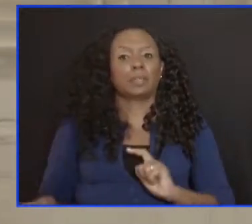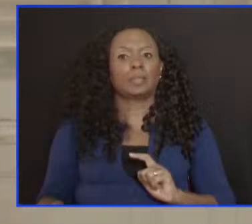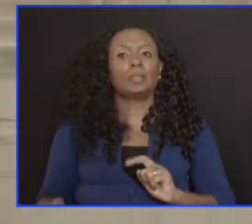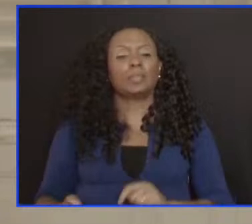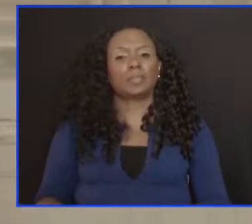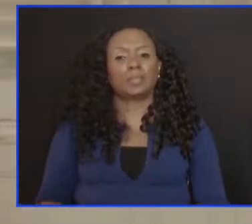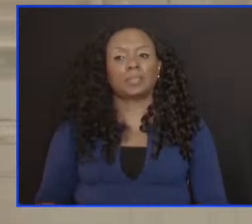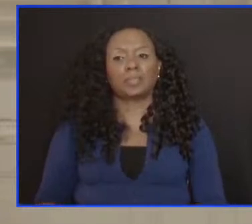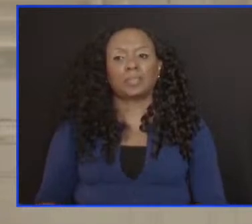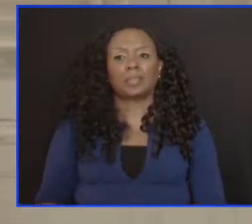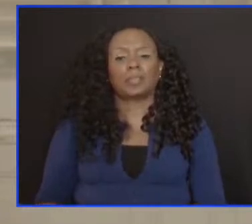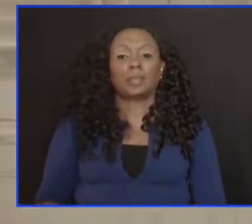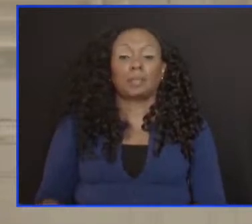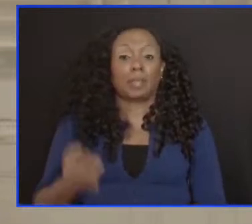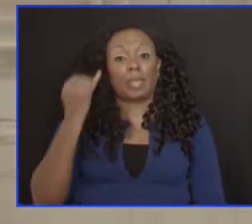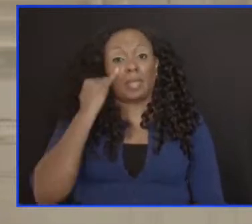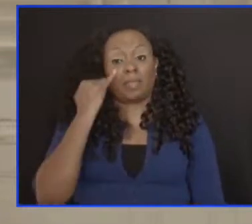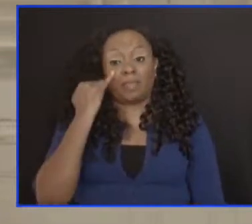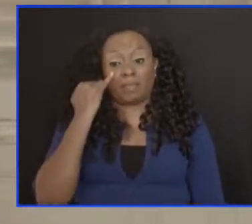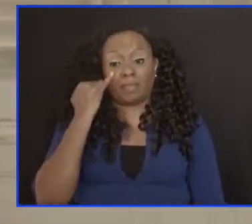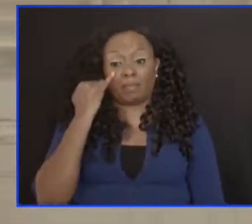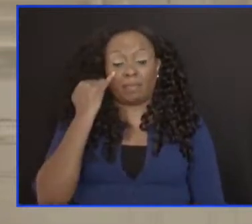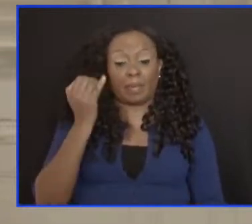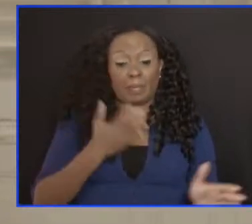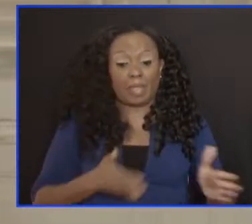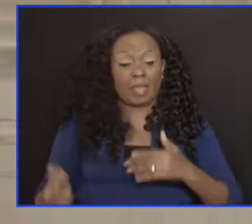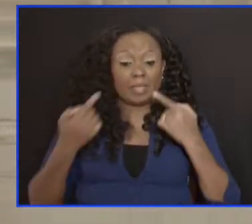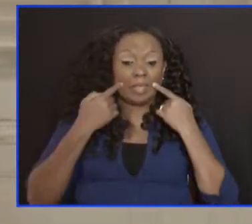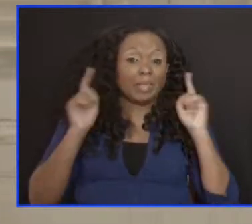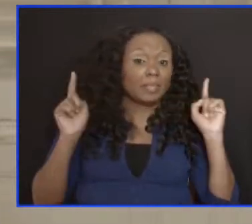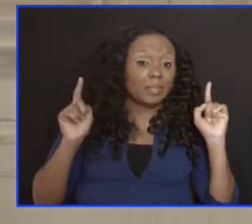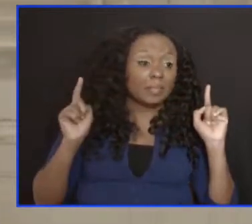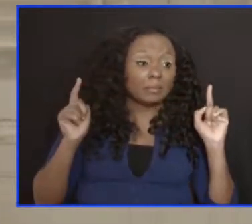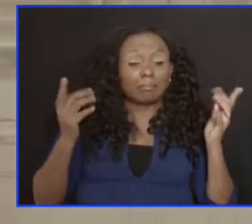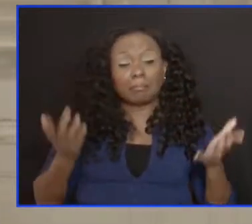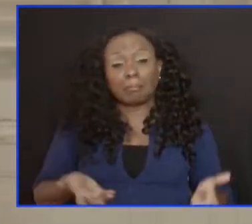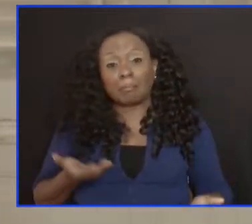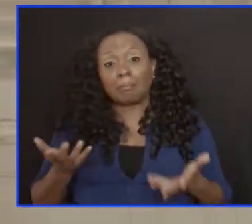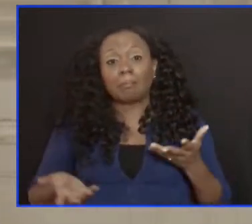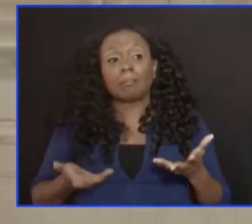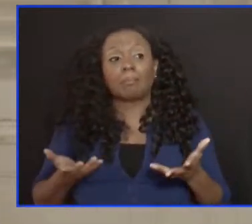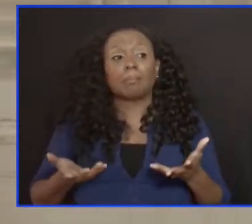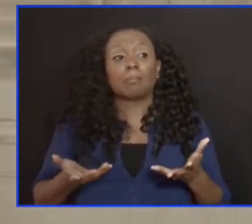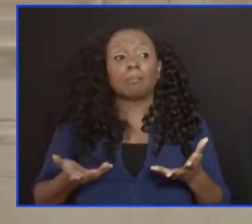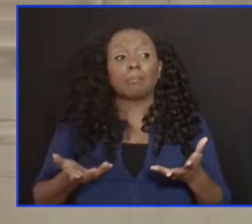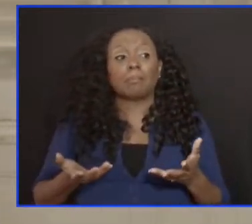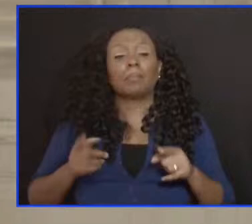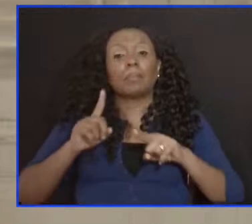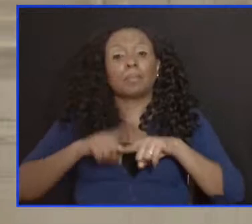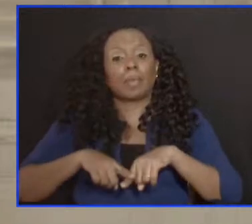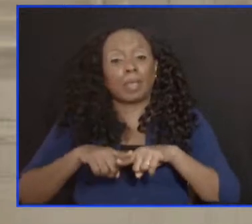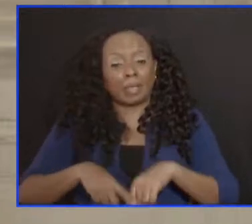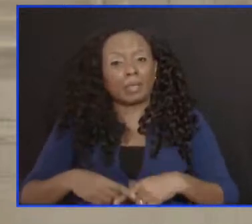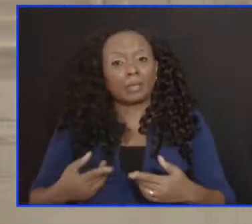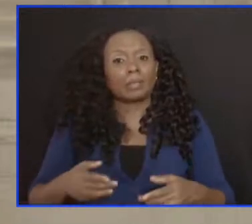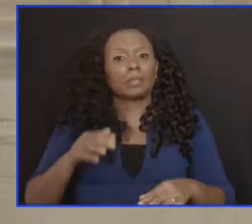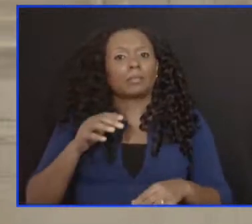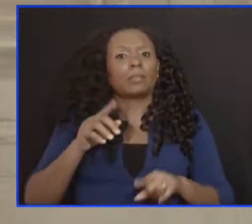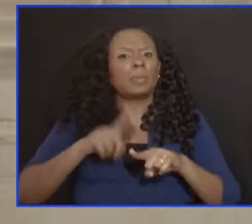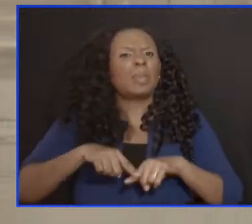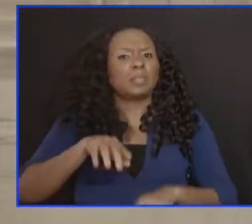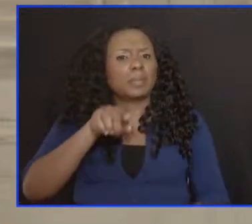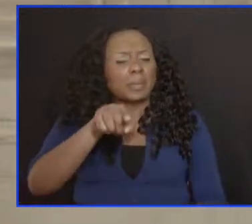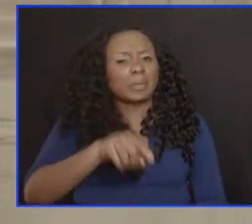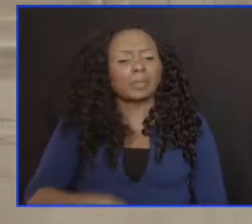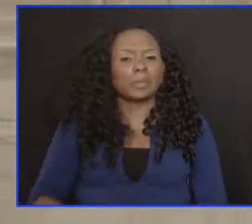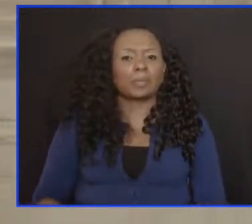aspect. How successful we are always also depends on you and how you cooperate